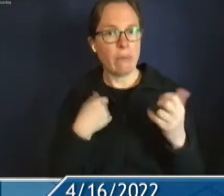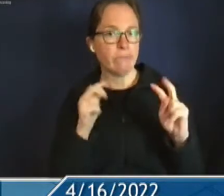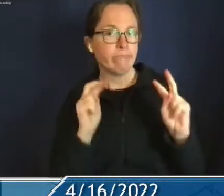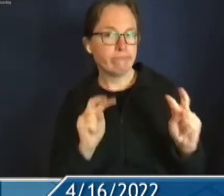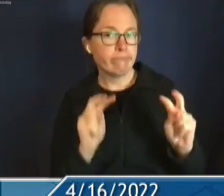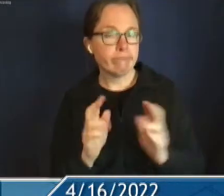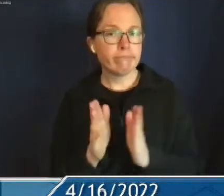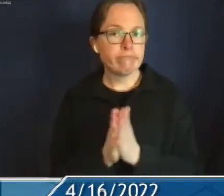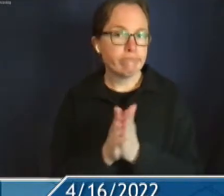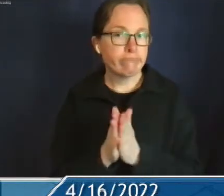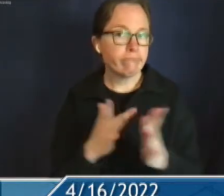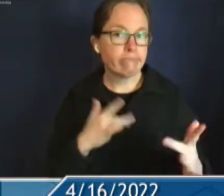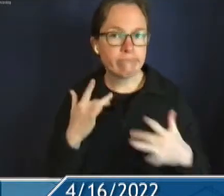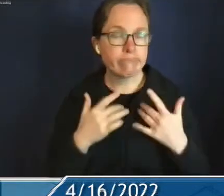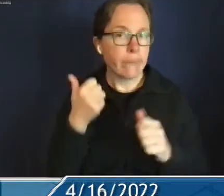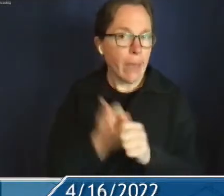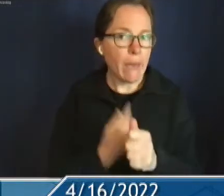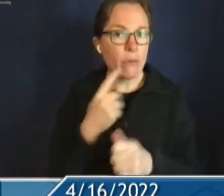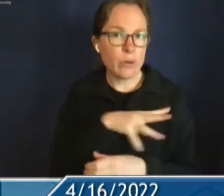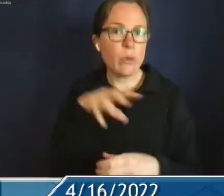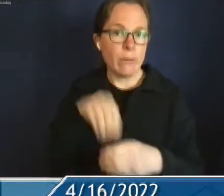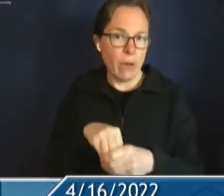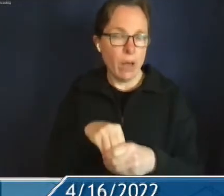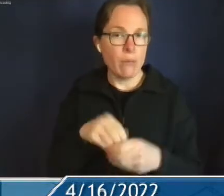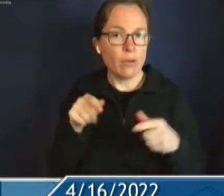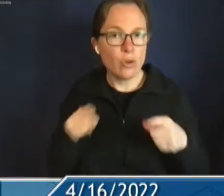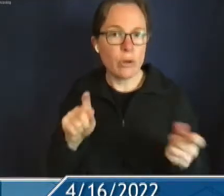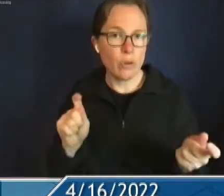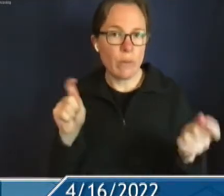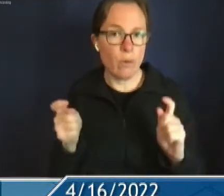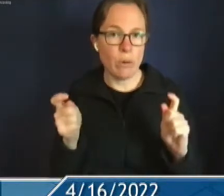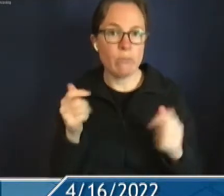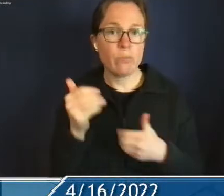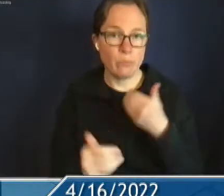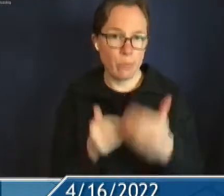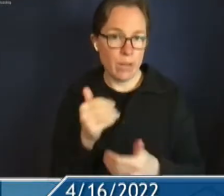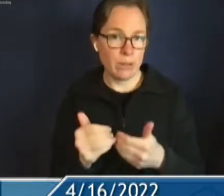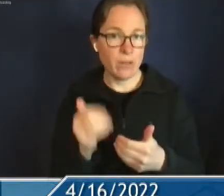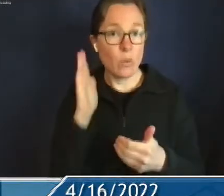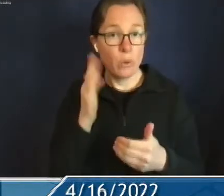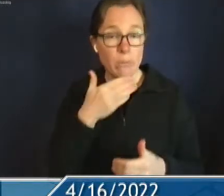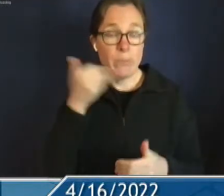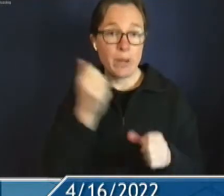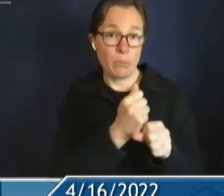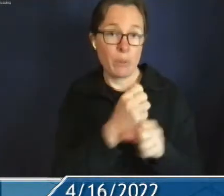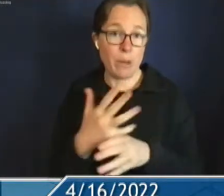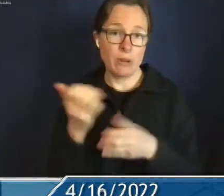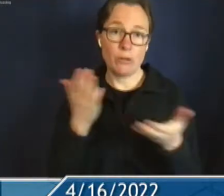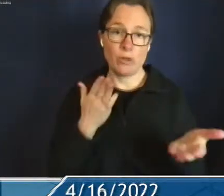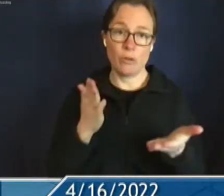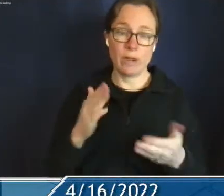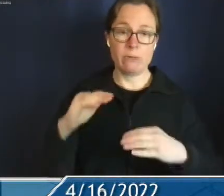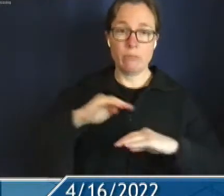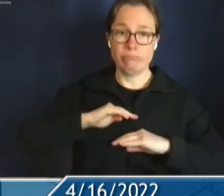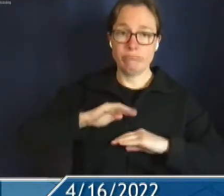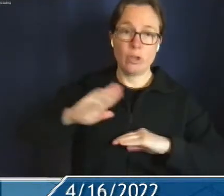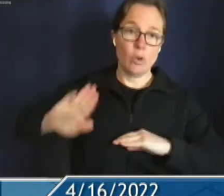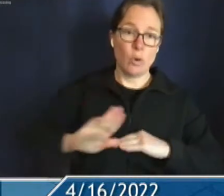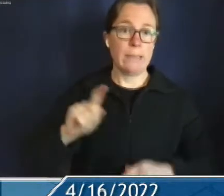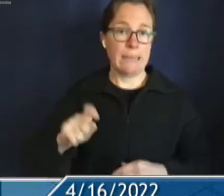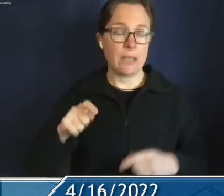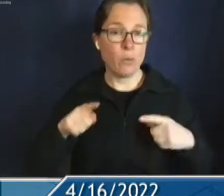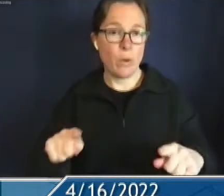comprehensive, all-in nature of this reform process. And we will be better prepared to serve the community's needs as we recover and move